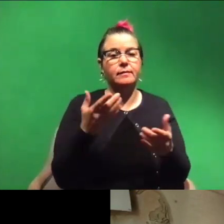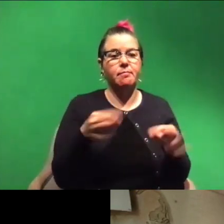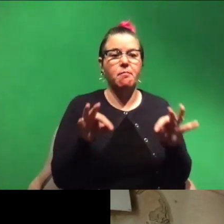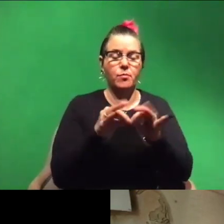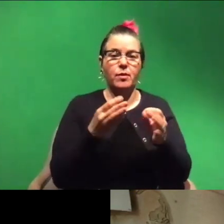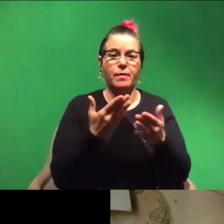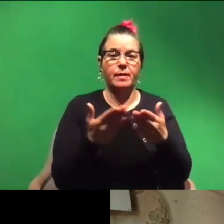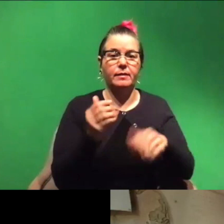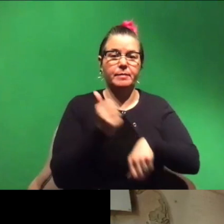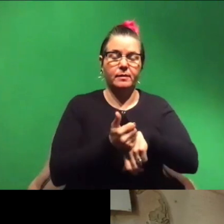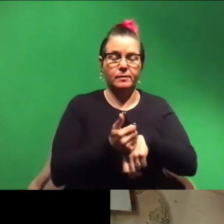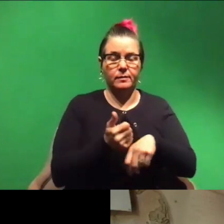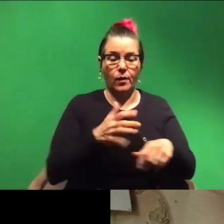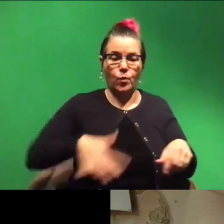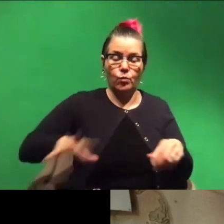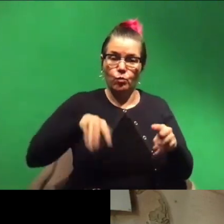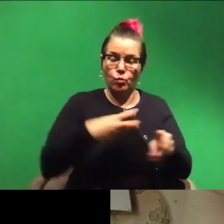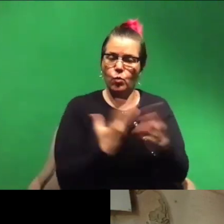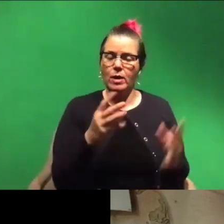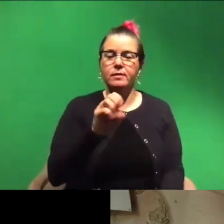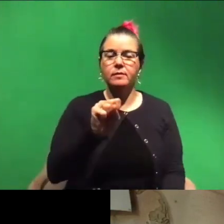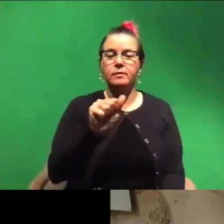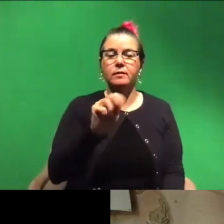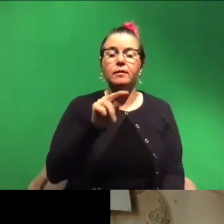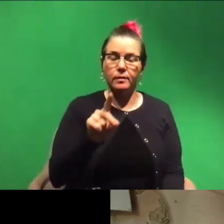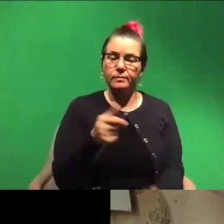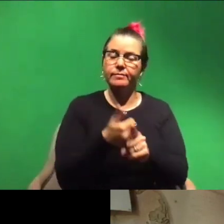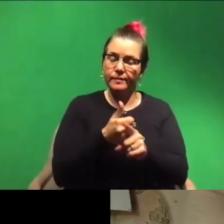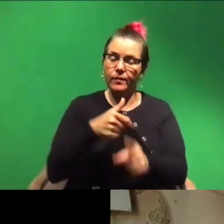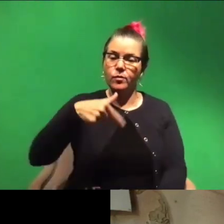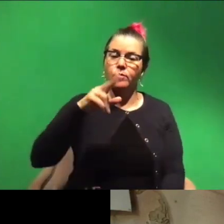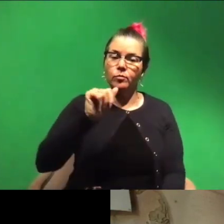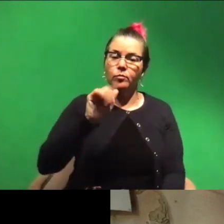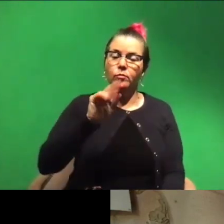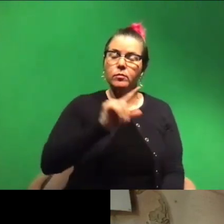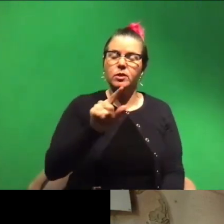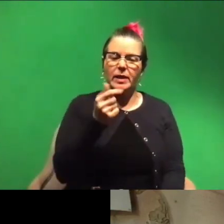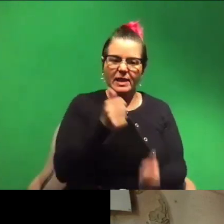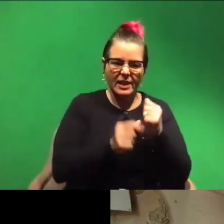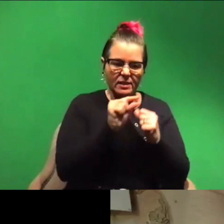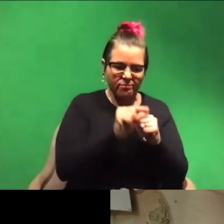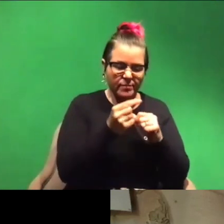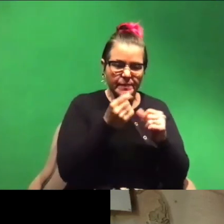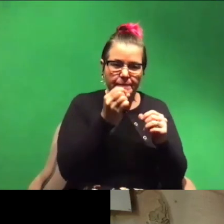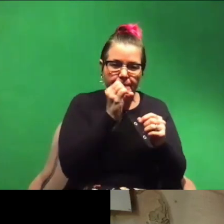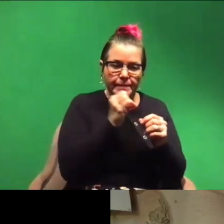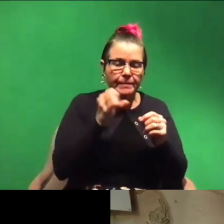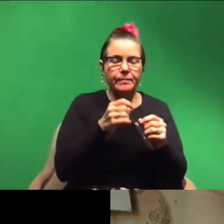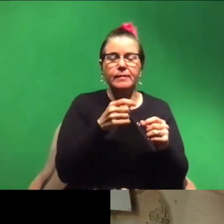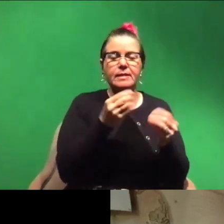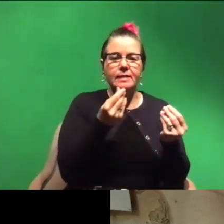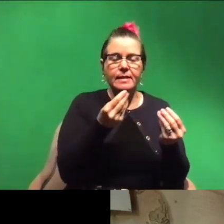based on is sand. And sand is made up of quartz. So each one of those individual sand grains is a bit of quartz